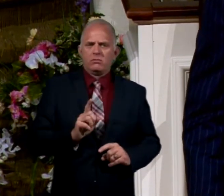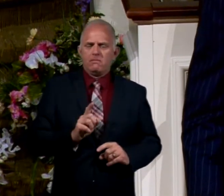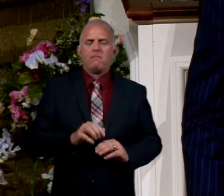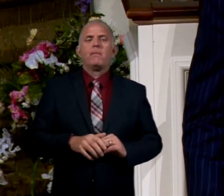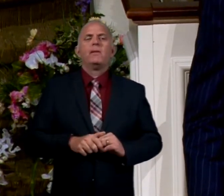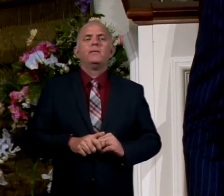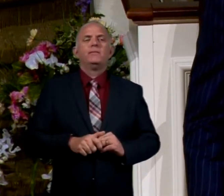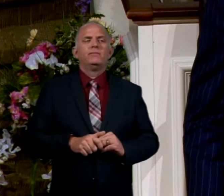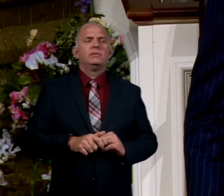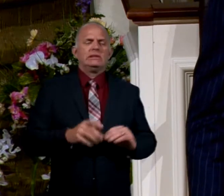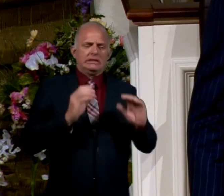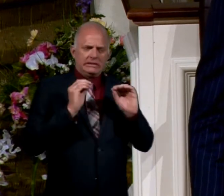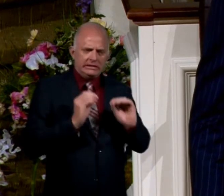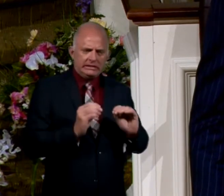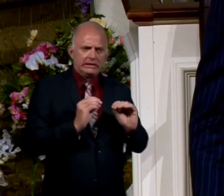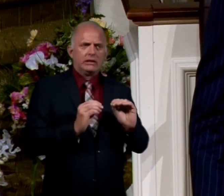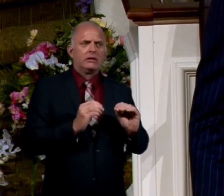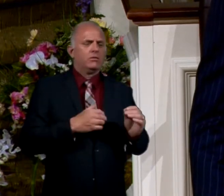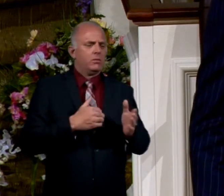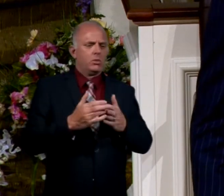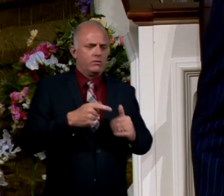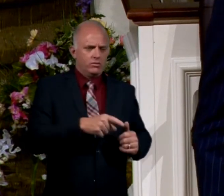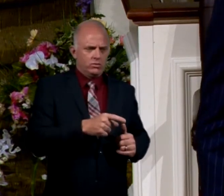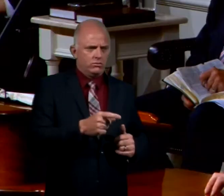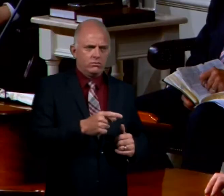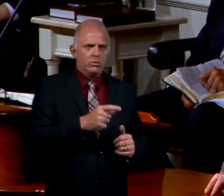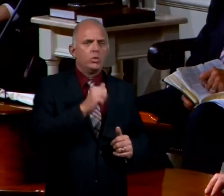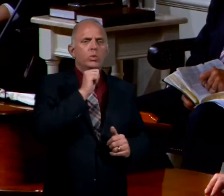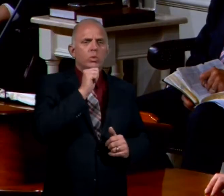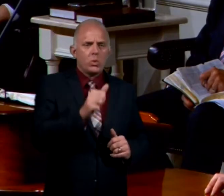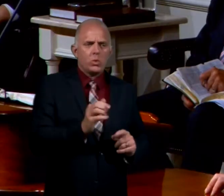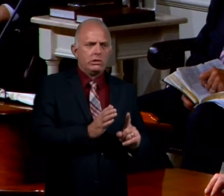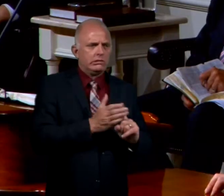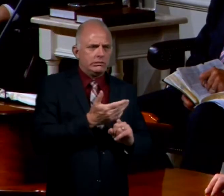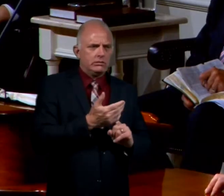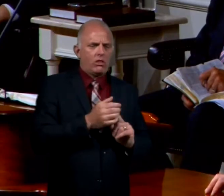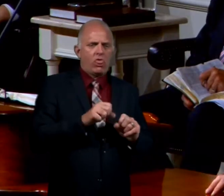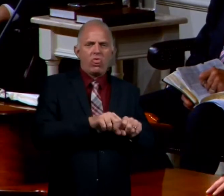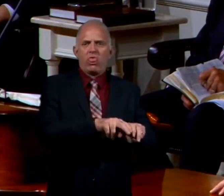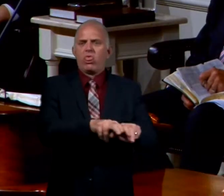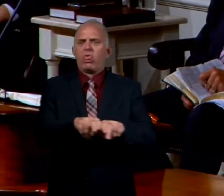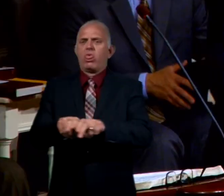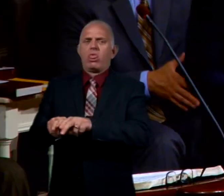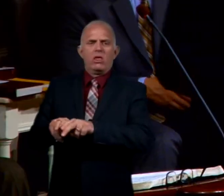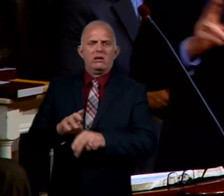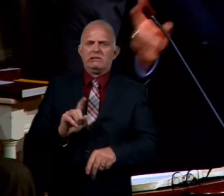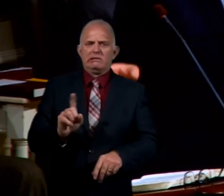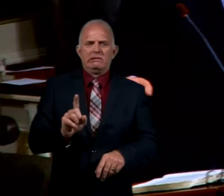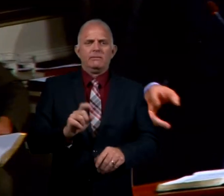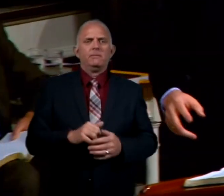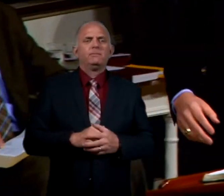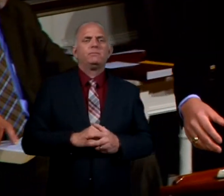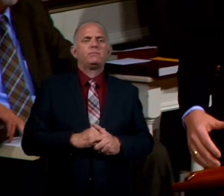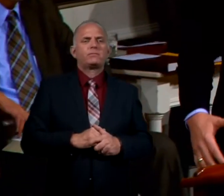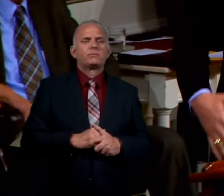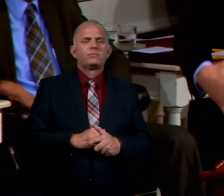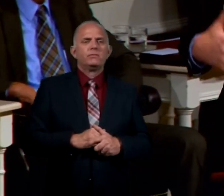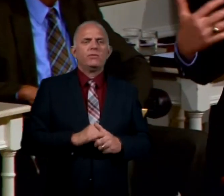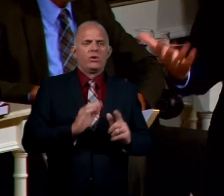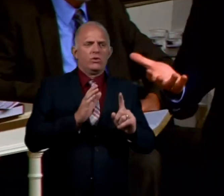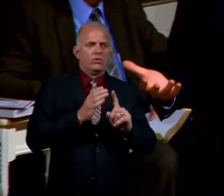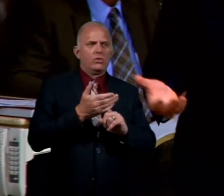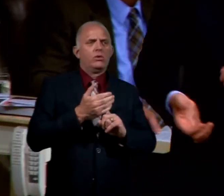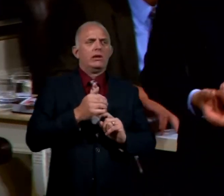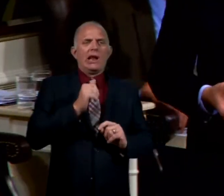a young man, whatever you do, don't be immoral. Don't be a fornicator. Don't be an adulterer. Don't give